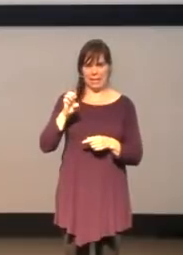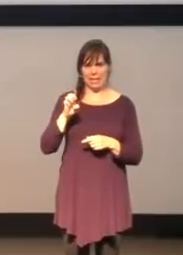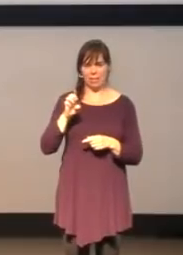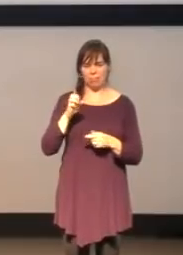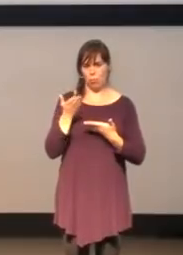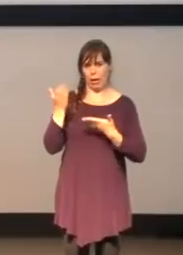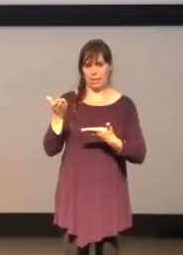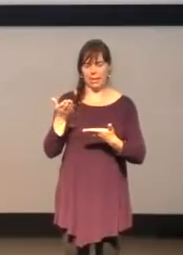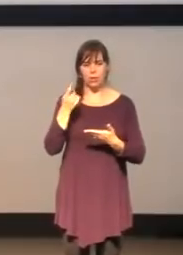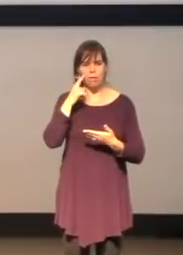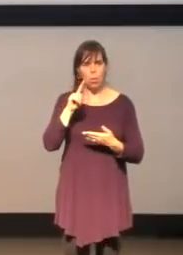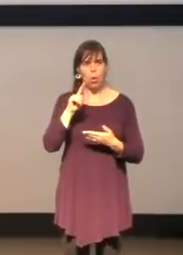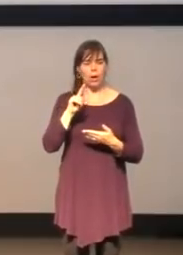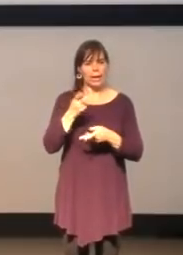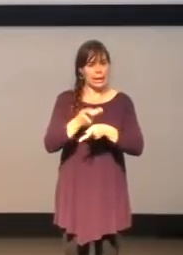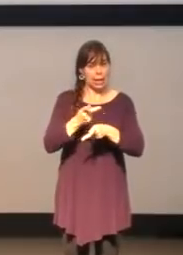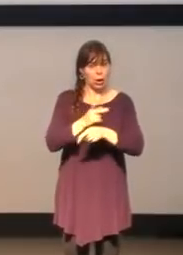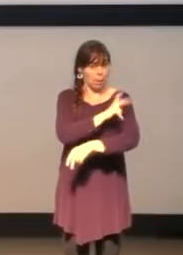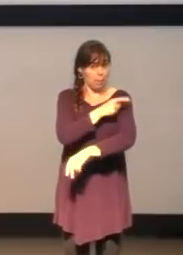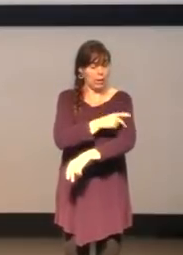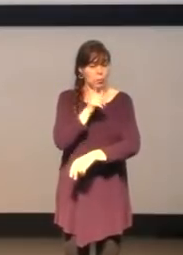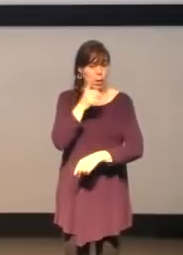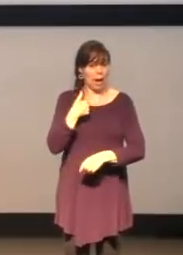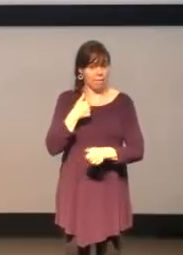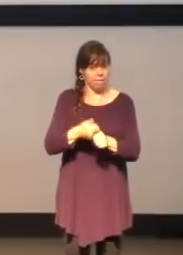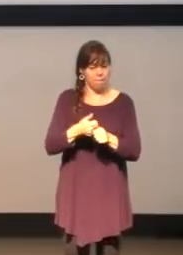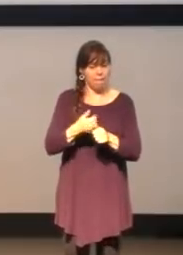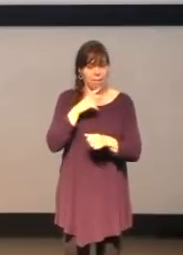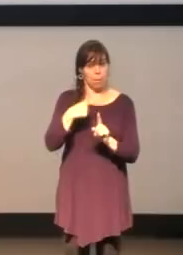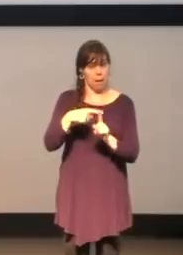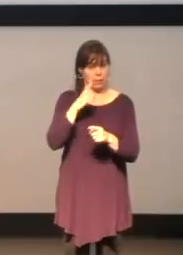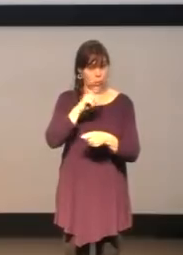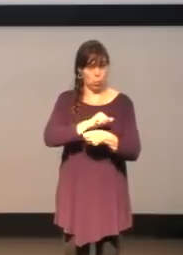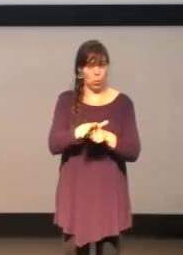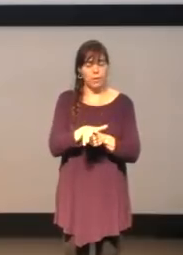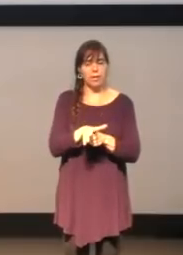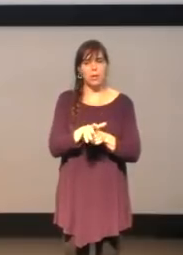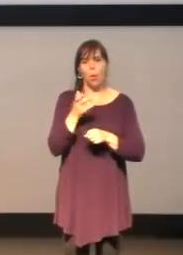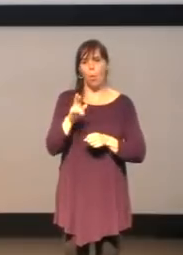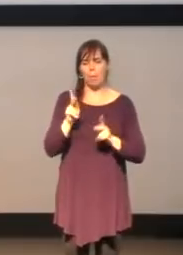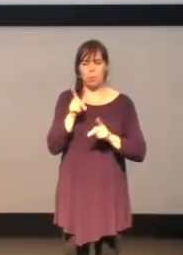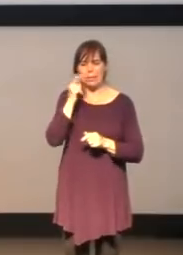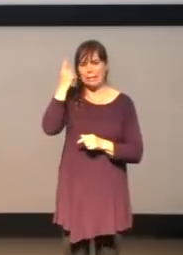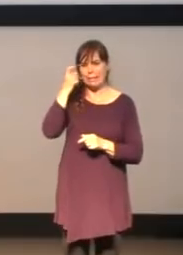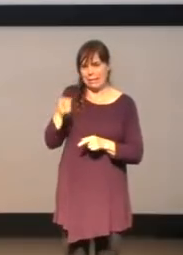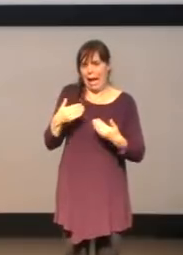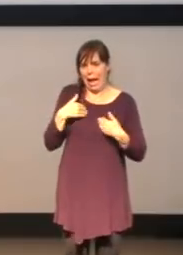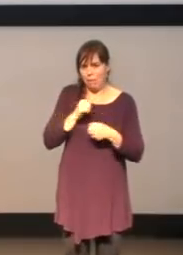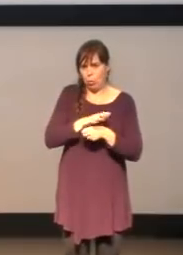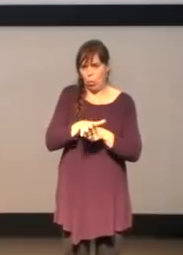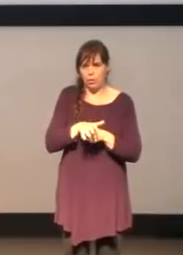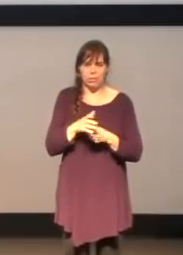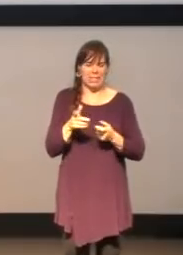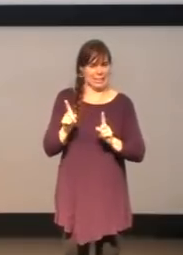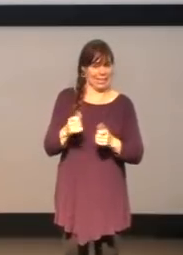equipment recommendations for the care of patients with COVID or those who are under investigation for COVID, i.e. those who are